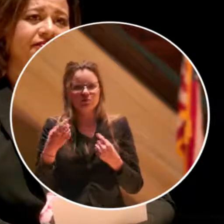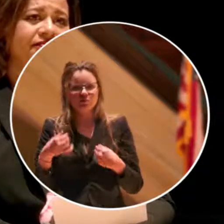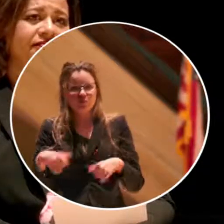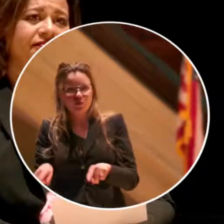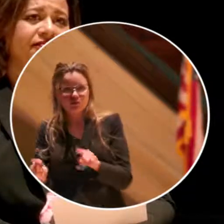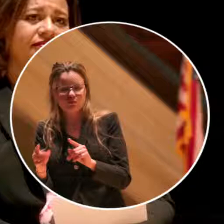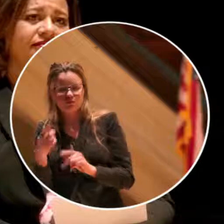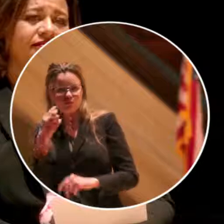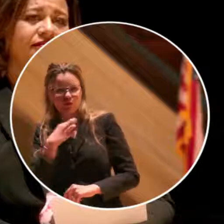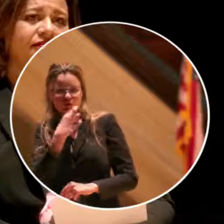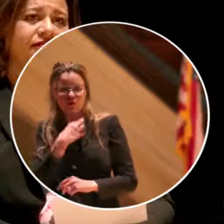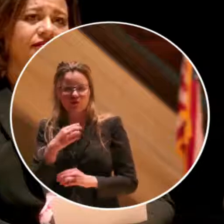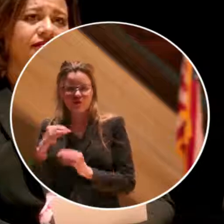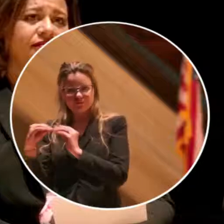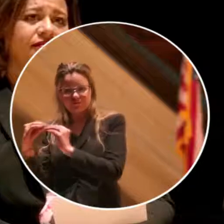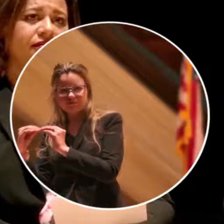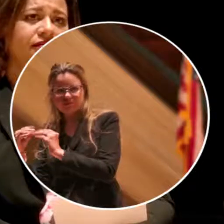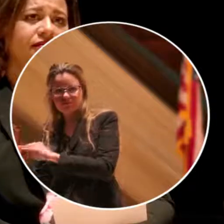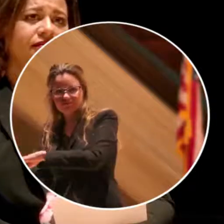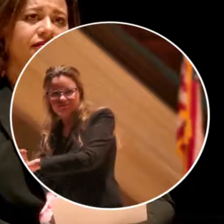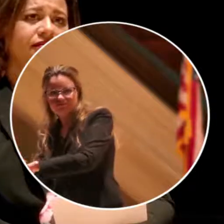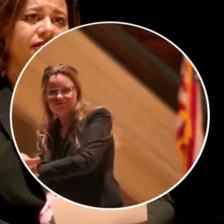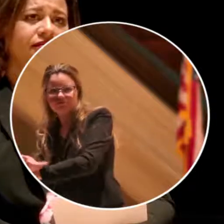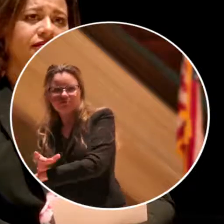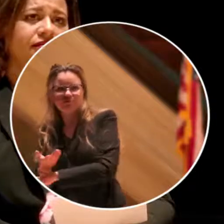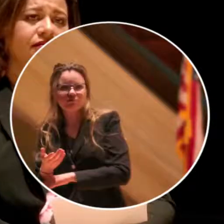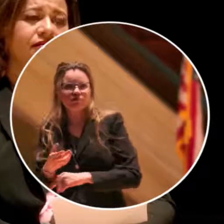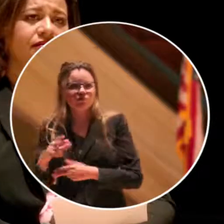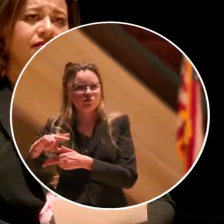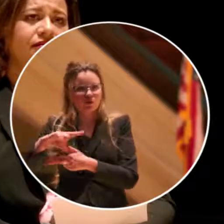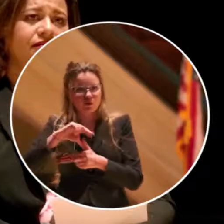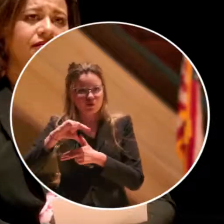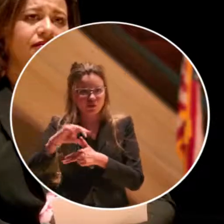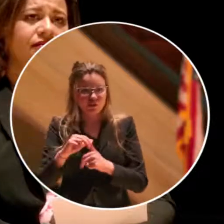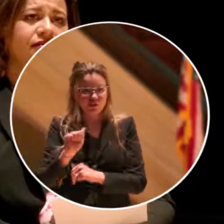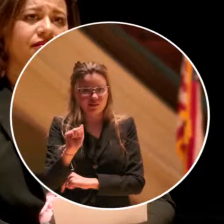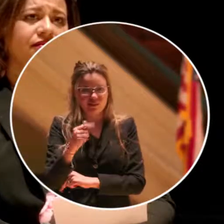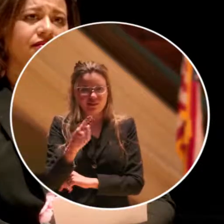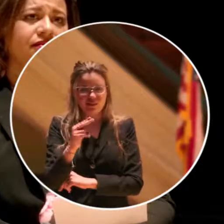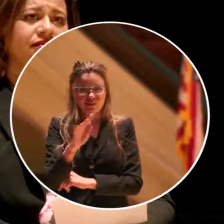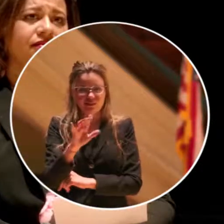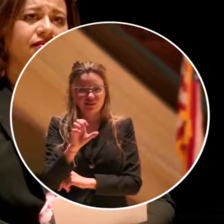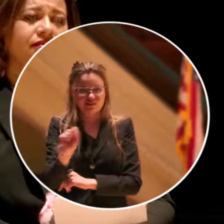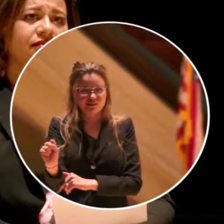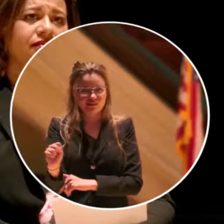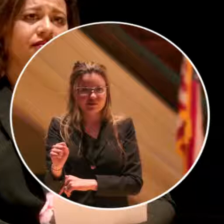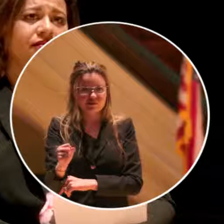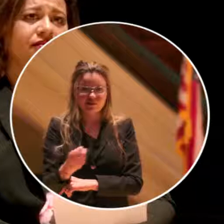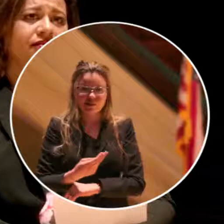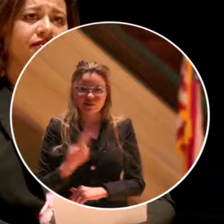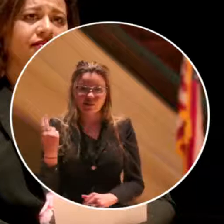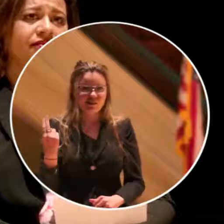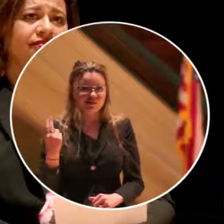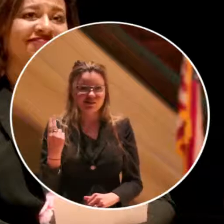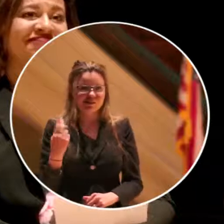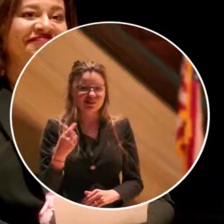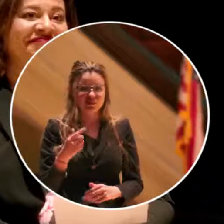Make no mistake, Hurricane Agnes was hell, but she wasn't tougher than my mother.